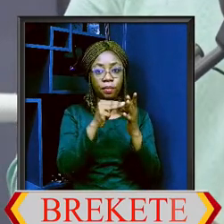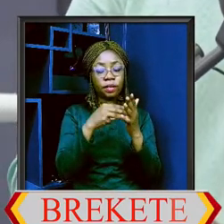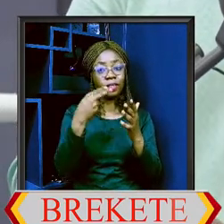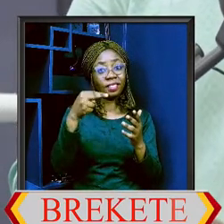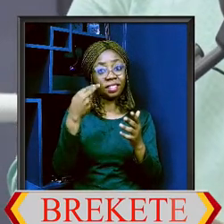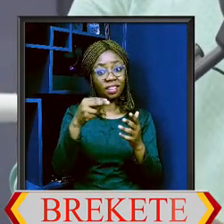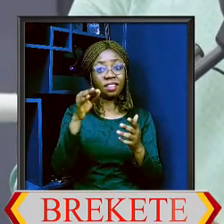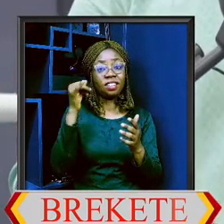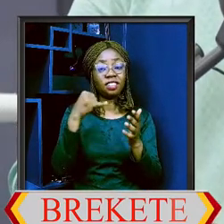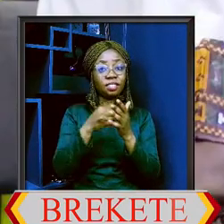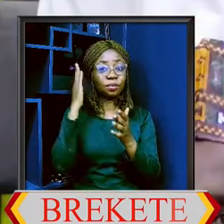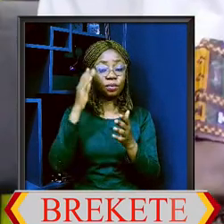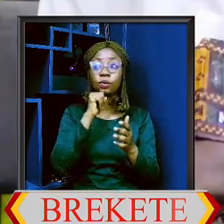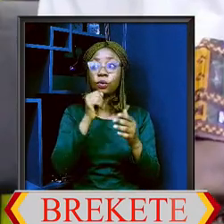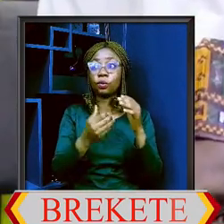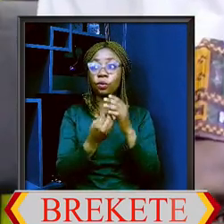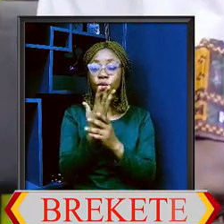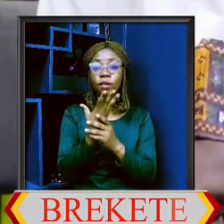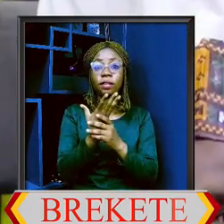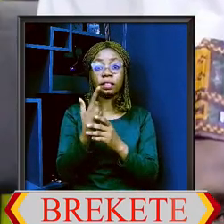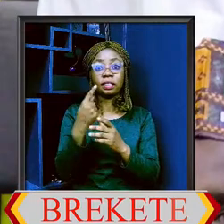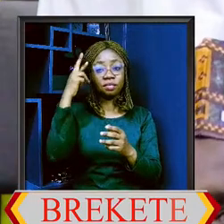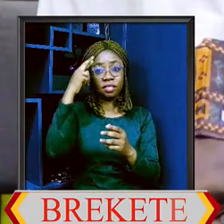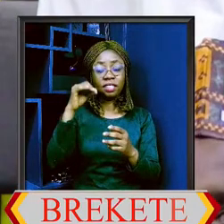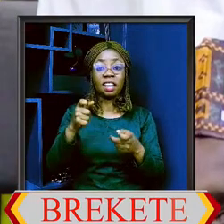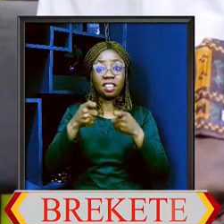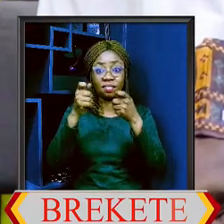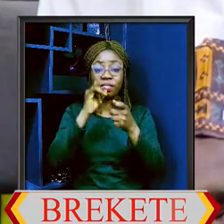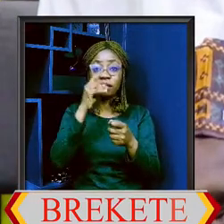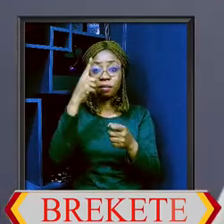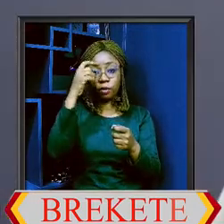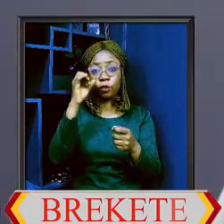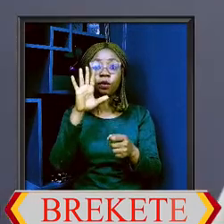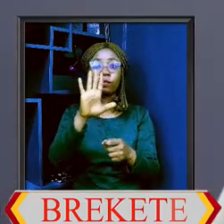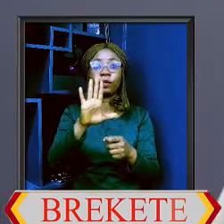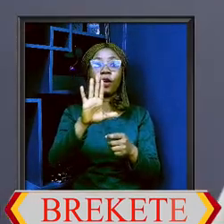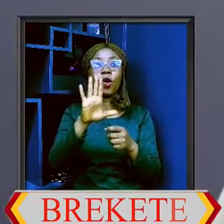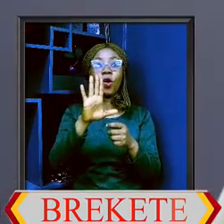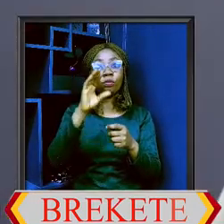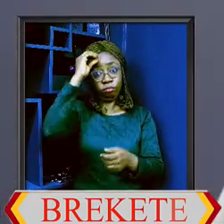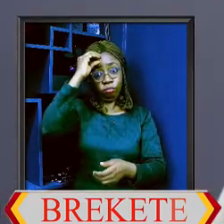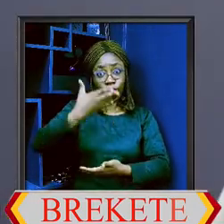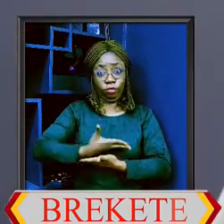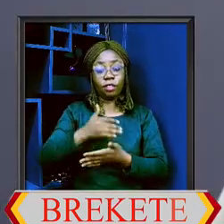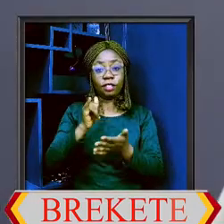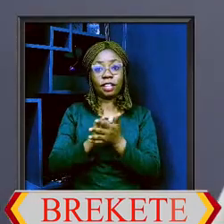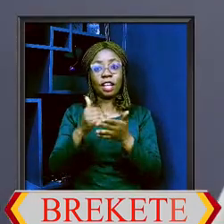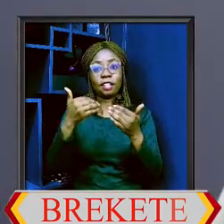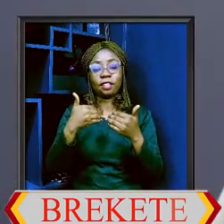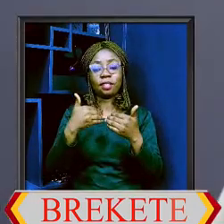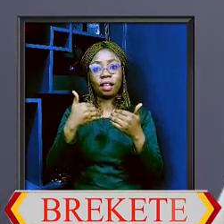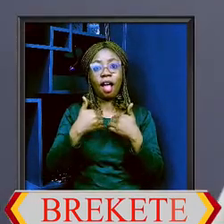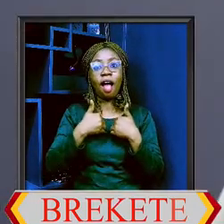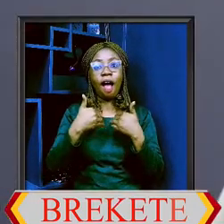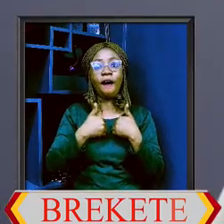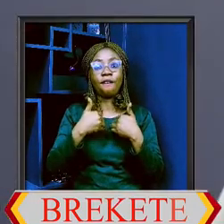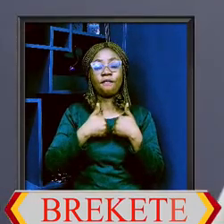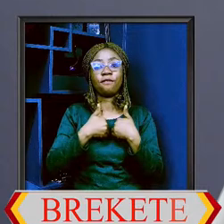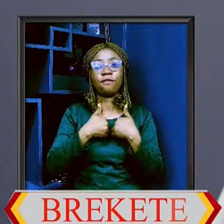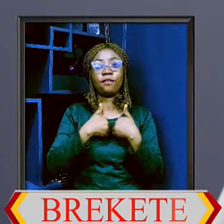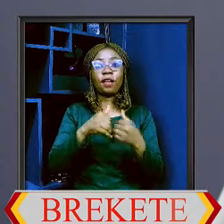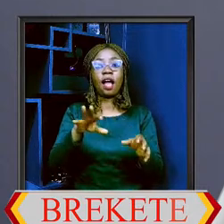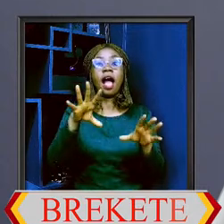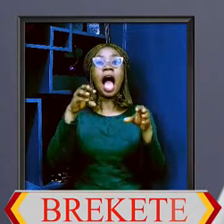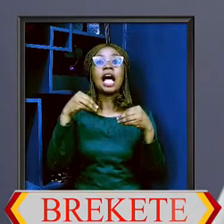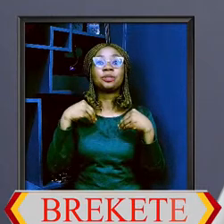grow the main reason why I Dash you the 1 million Nair because of your your son we get admission where we